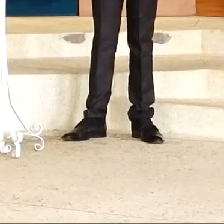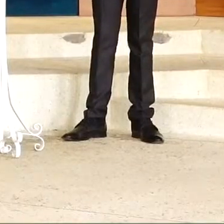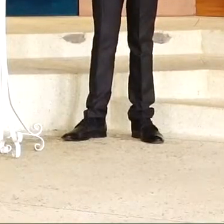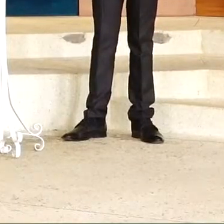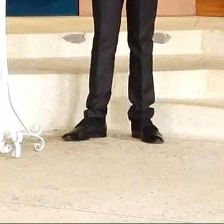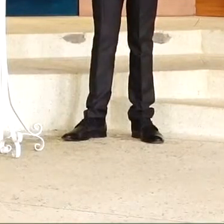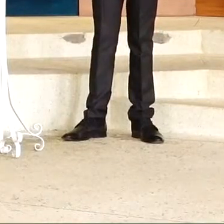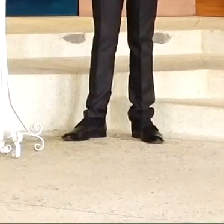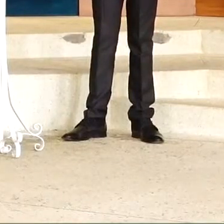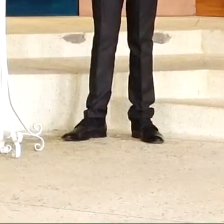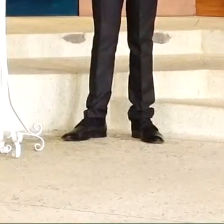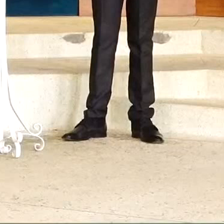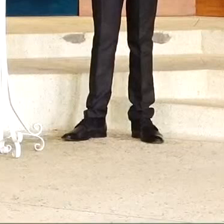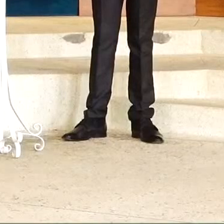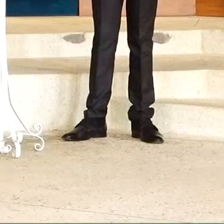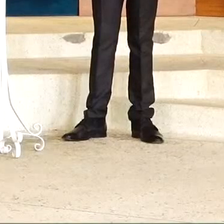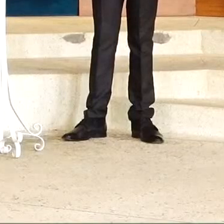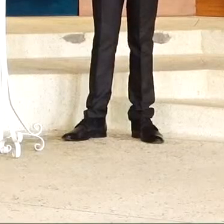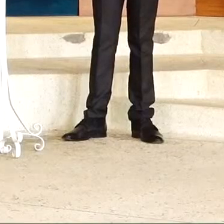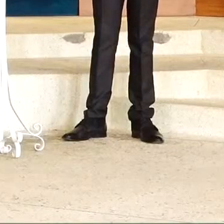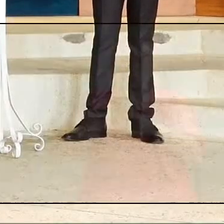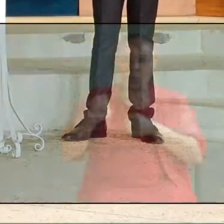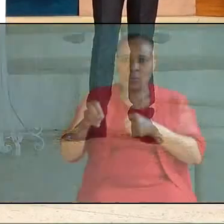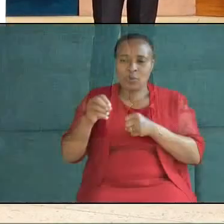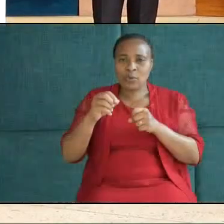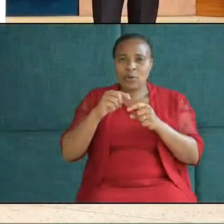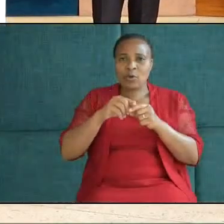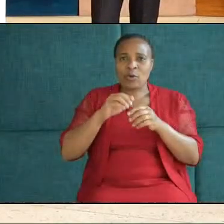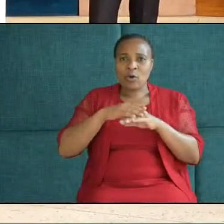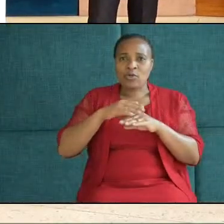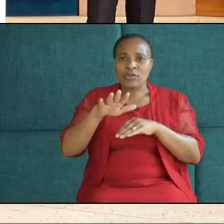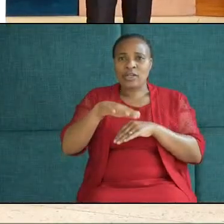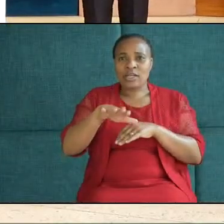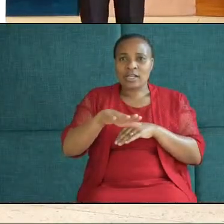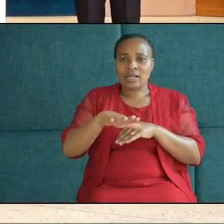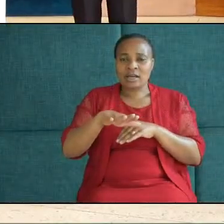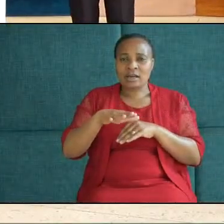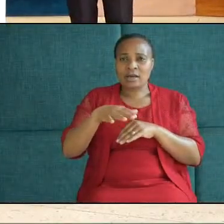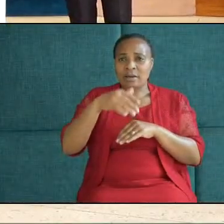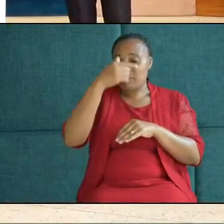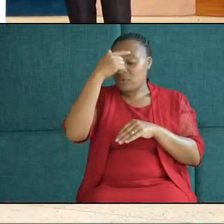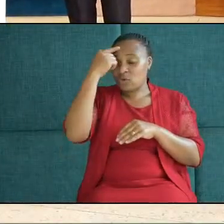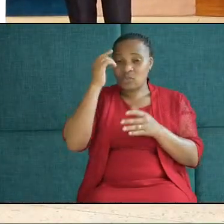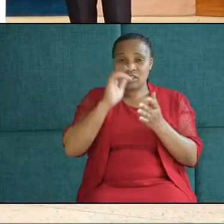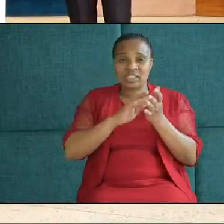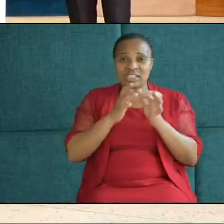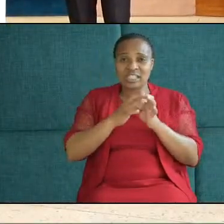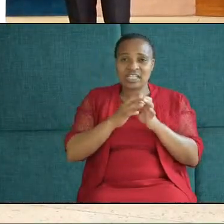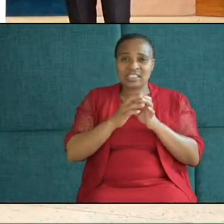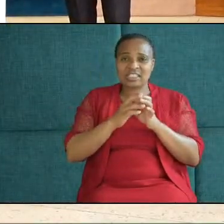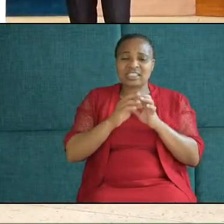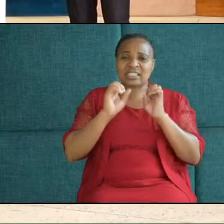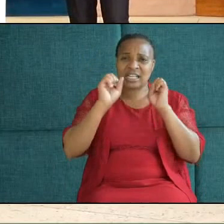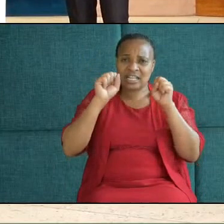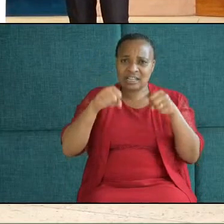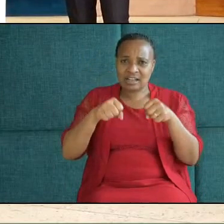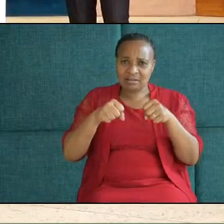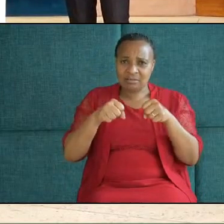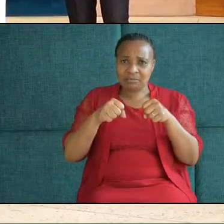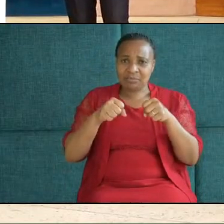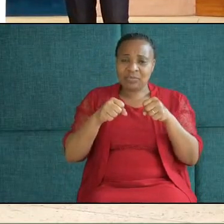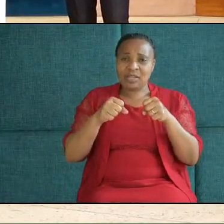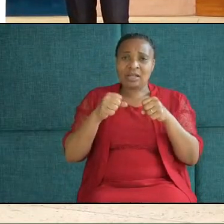lamb to sprinkle on the veil. Now, because Jesus is the lamb who shed his blood for